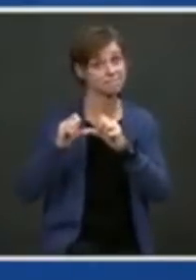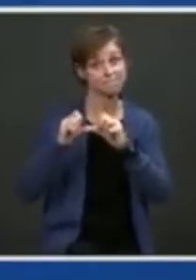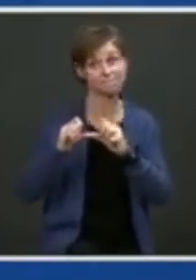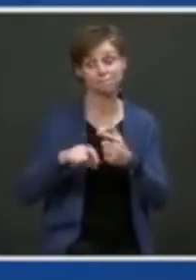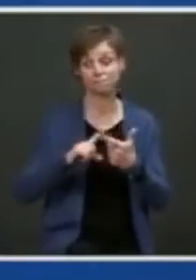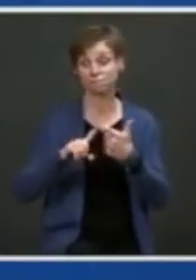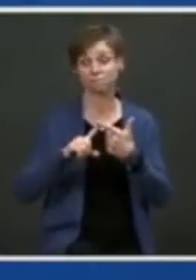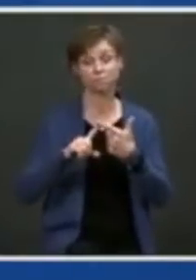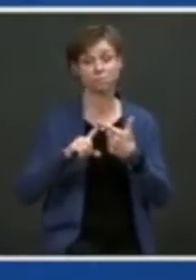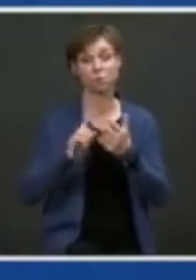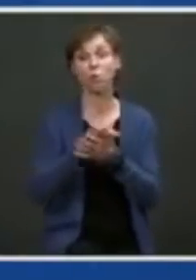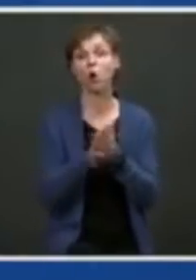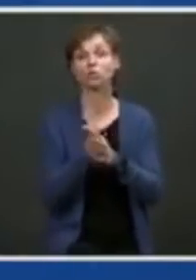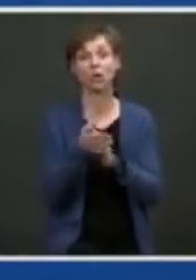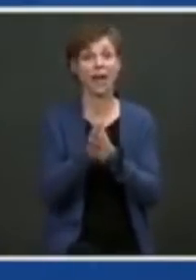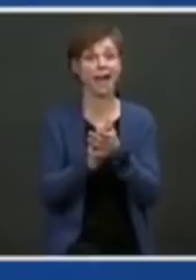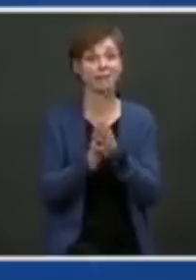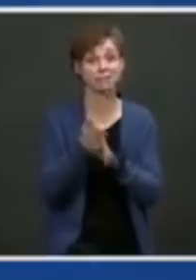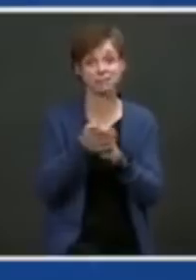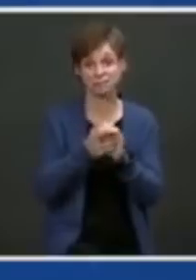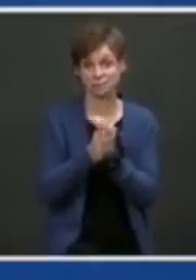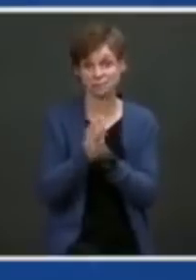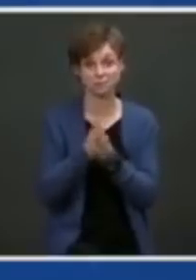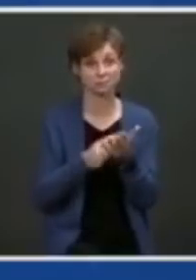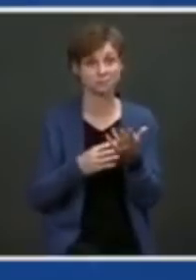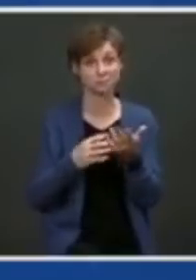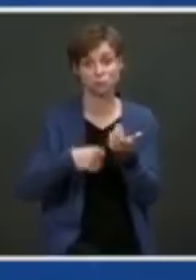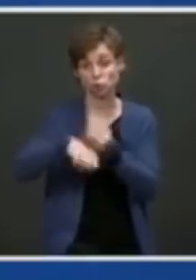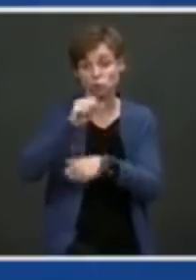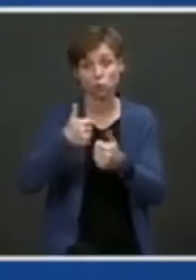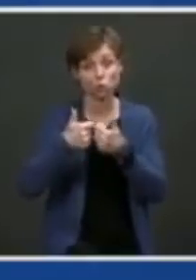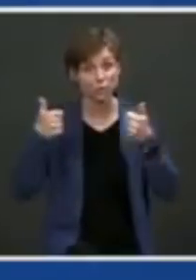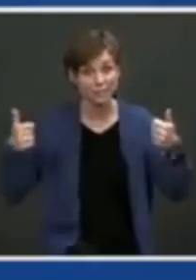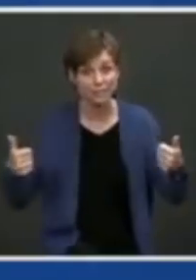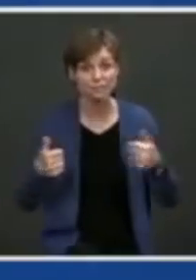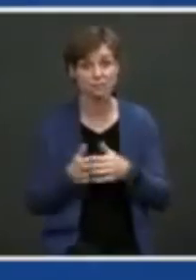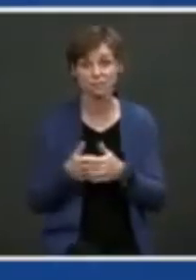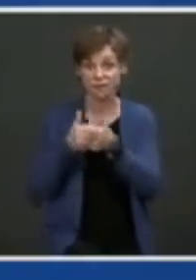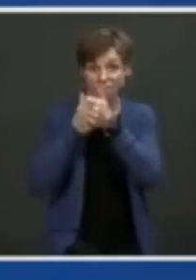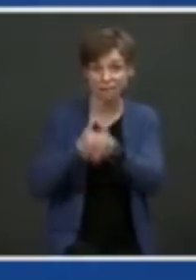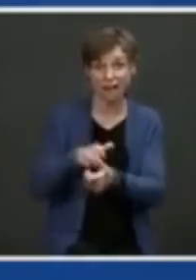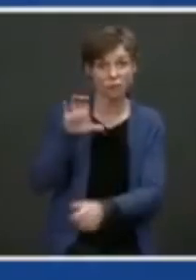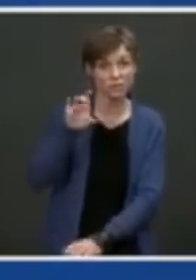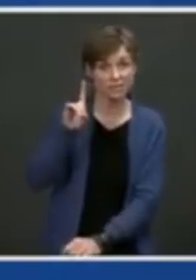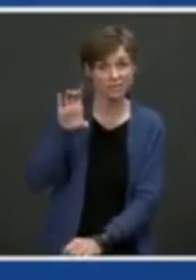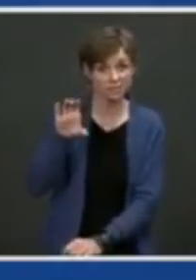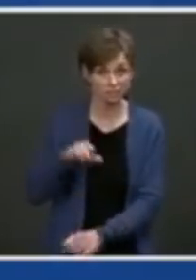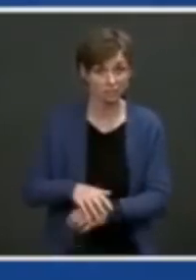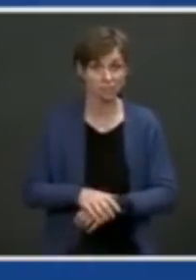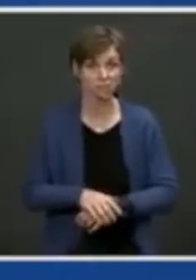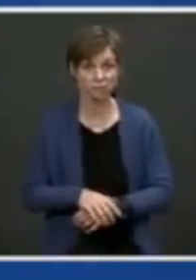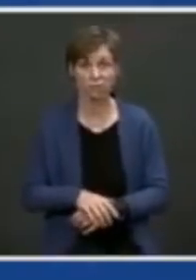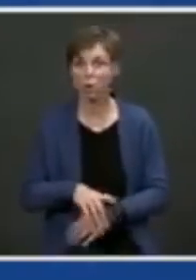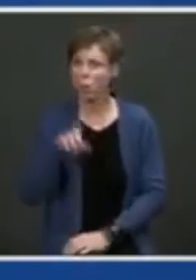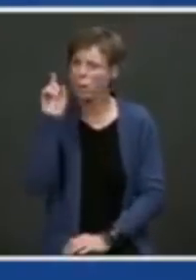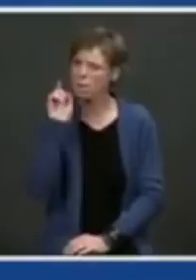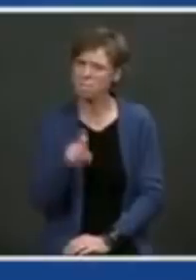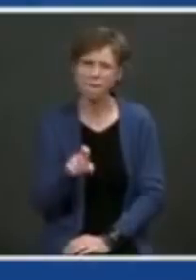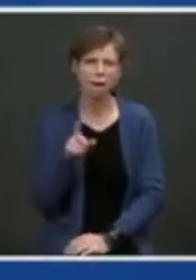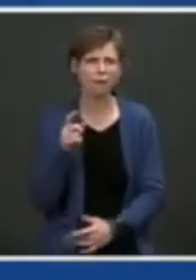your hands, making sure you socially distance, listen to the CDC. We've got to reach the